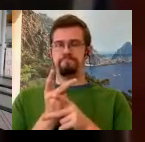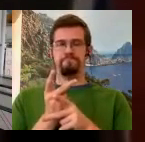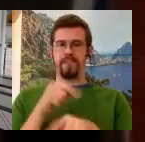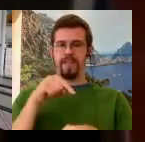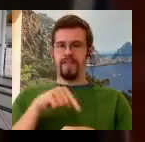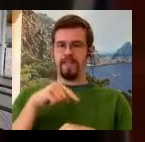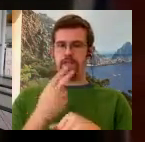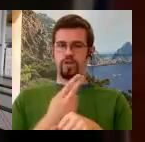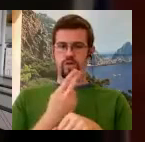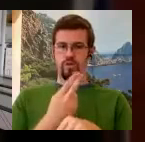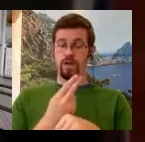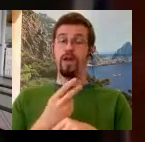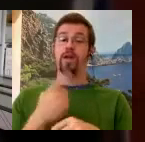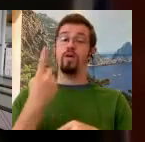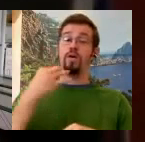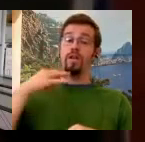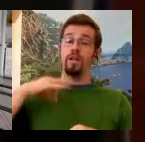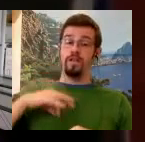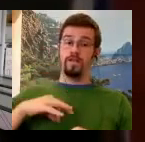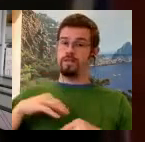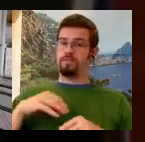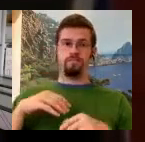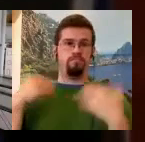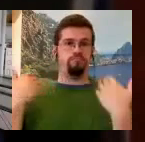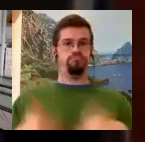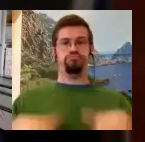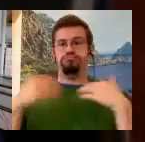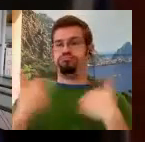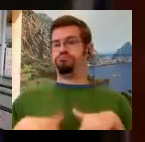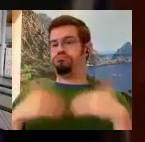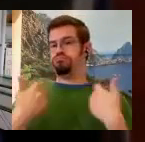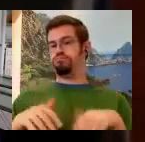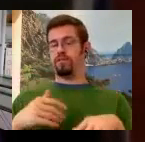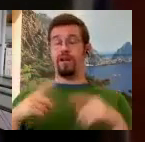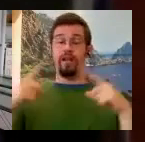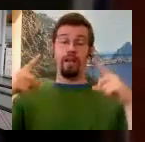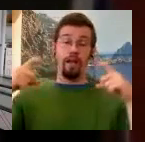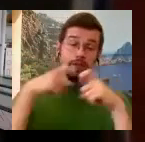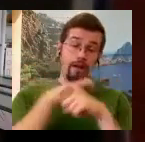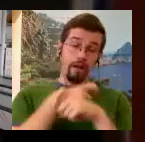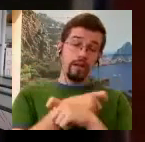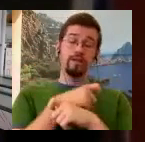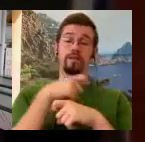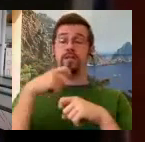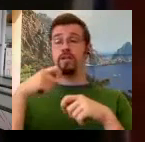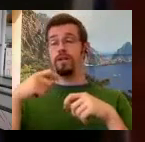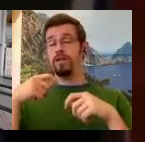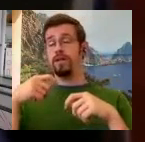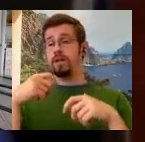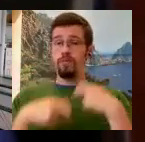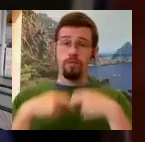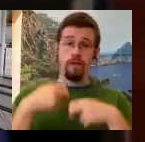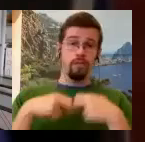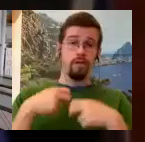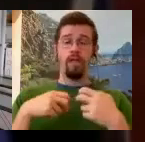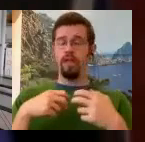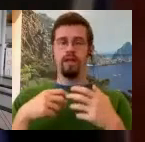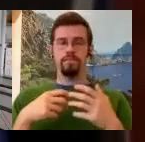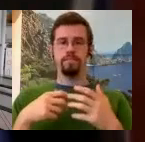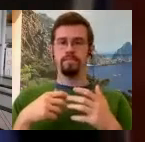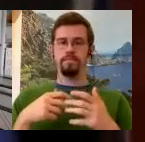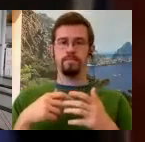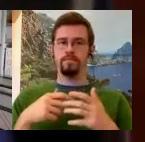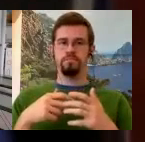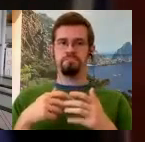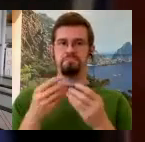really overwhelming, and all the complications, there's things that we're doing right now to deal with those. But